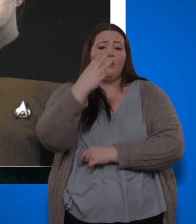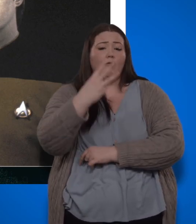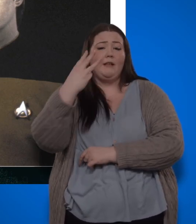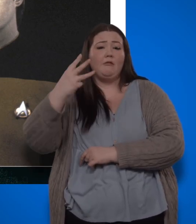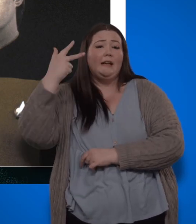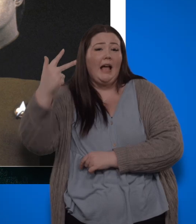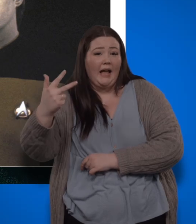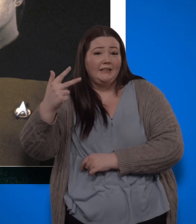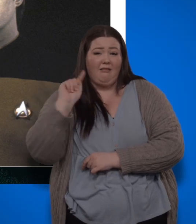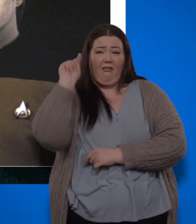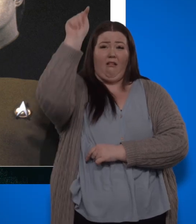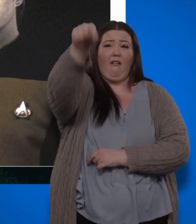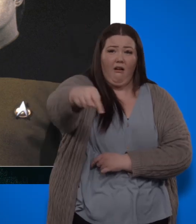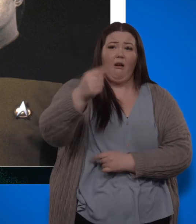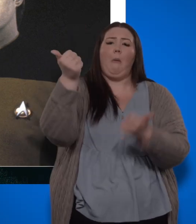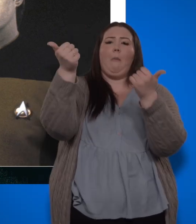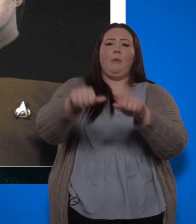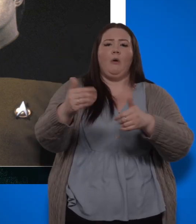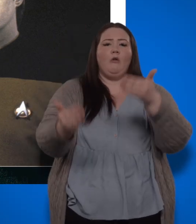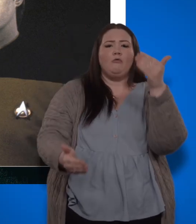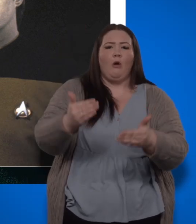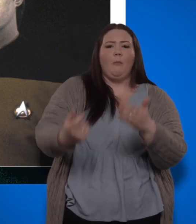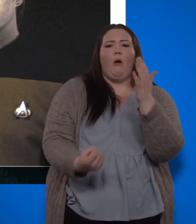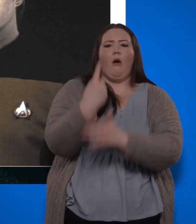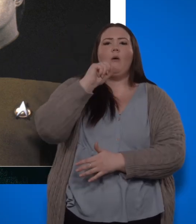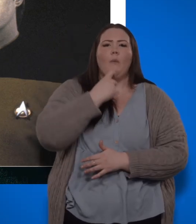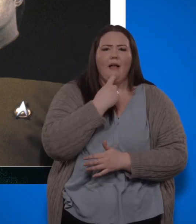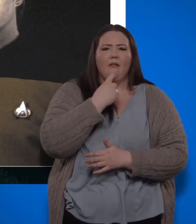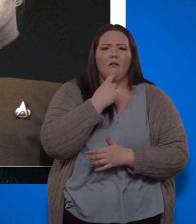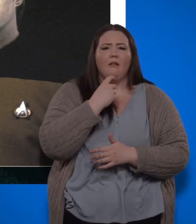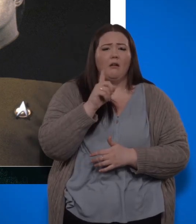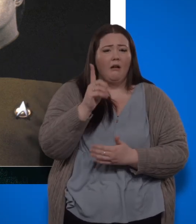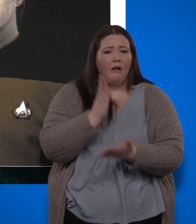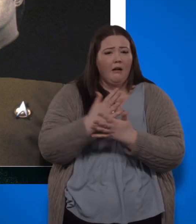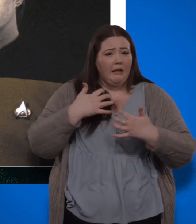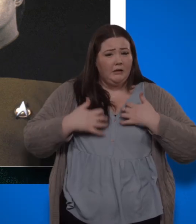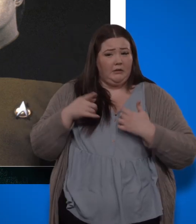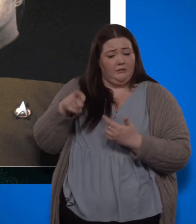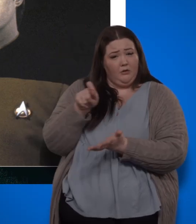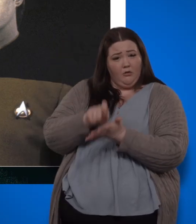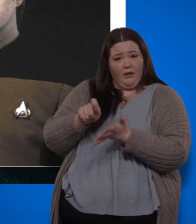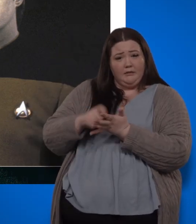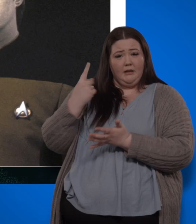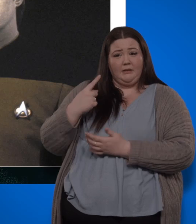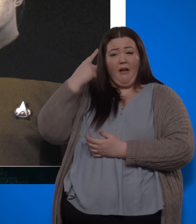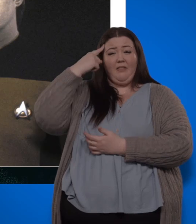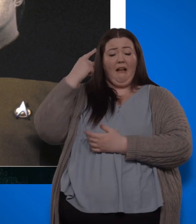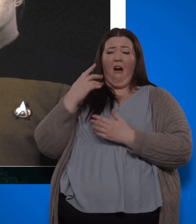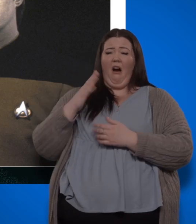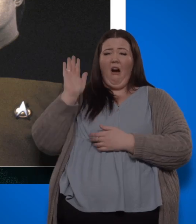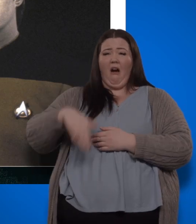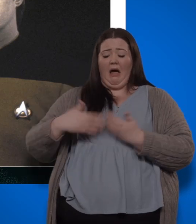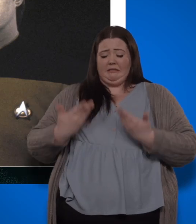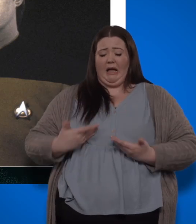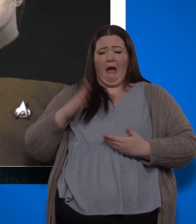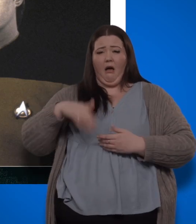would be created. And isn't it interesting that the writers of Star Trek were not predicting this for